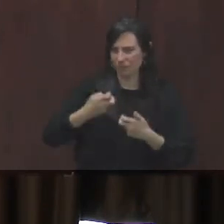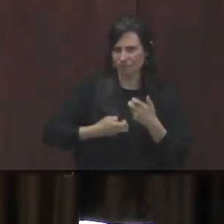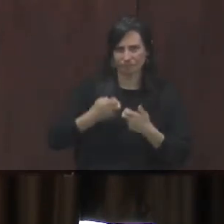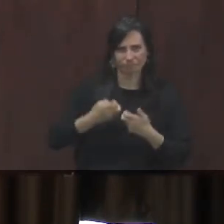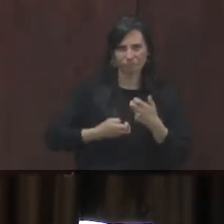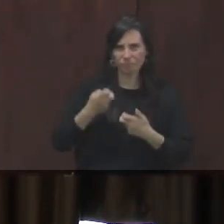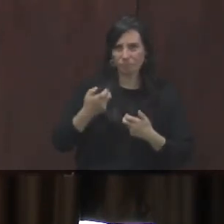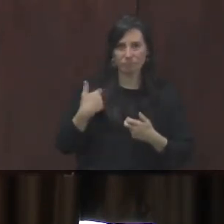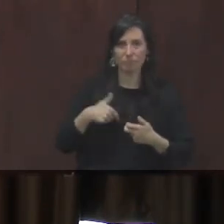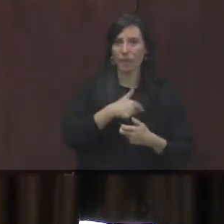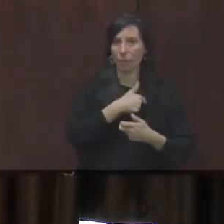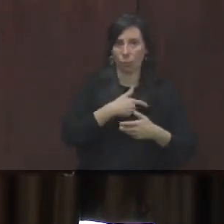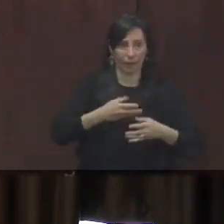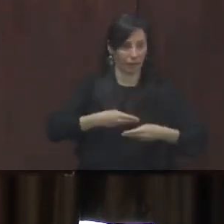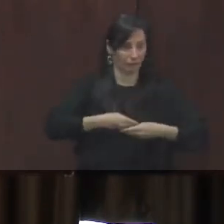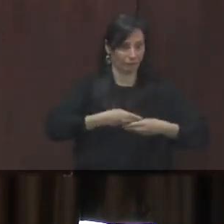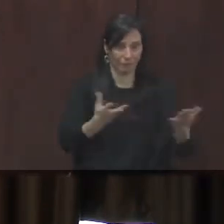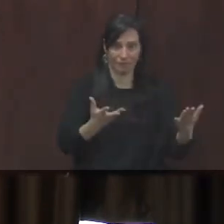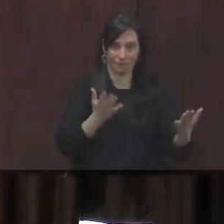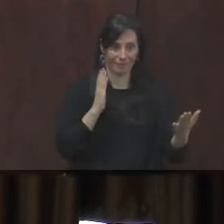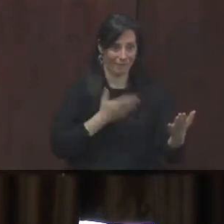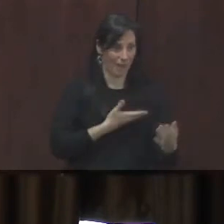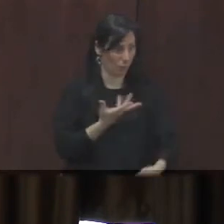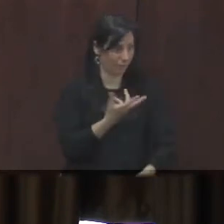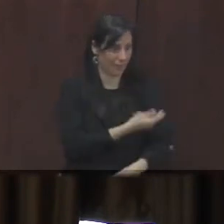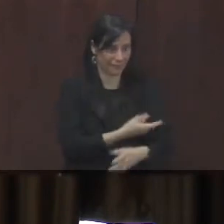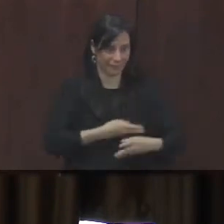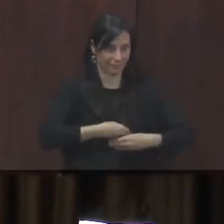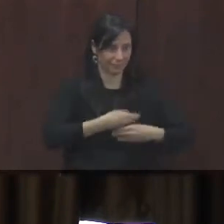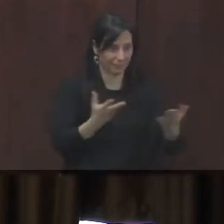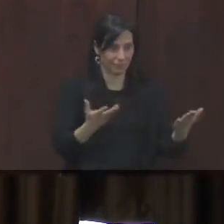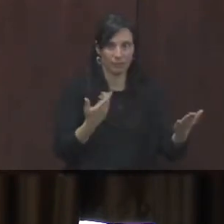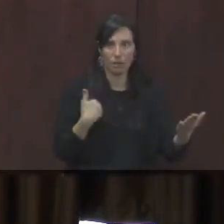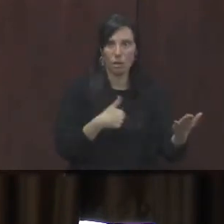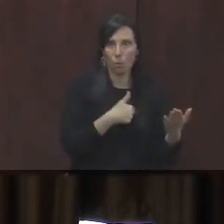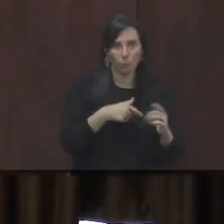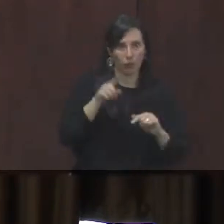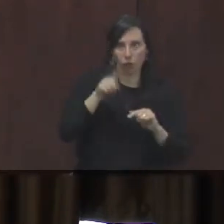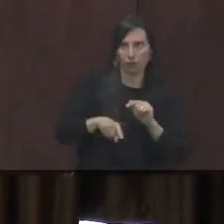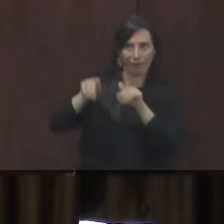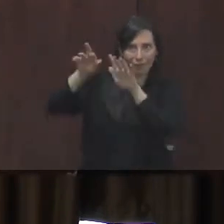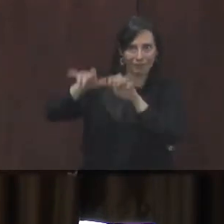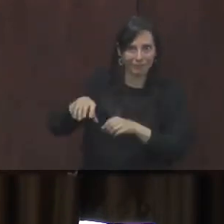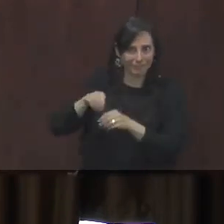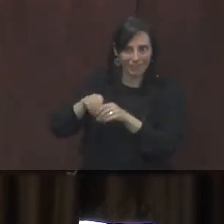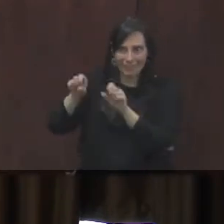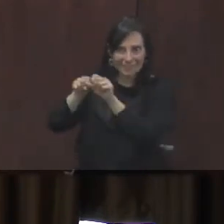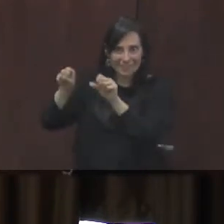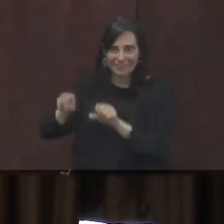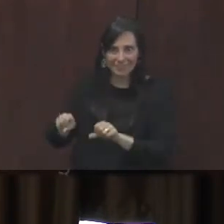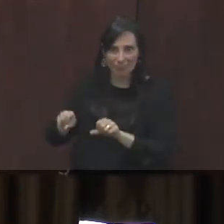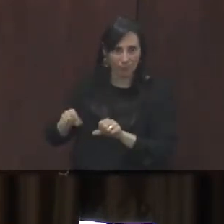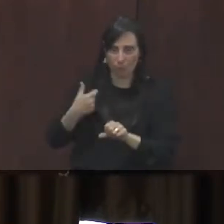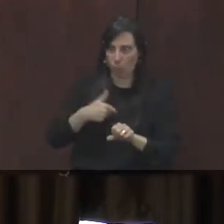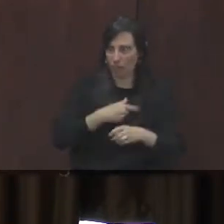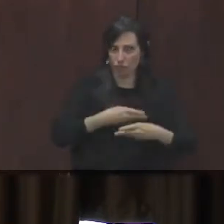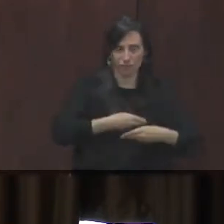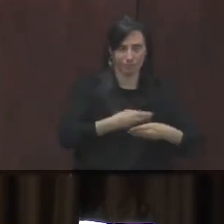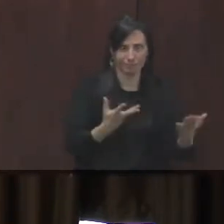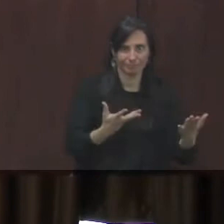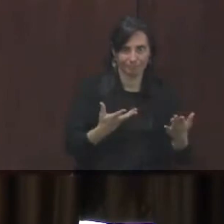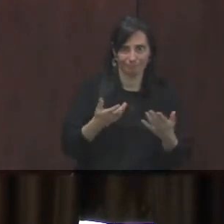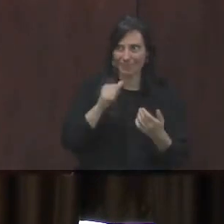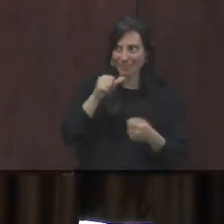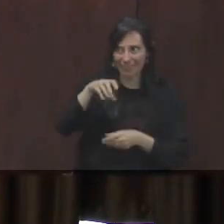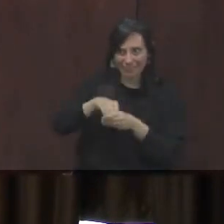doses completely on downtime forms. We're unable to administer any doses within the system. So I have confidence that it will come